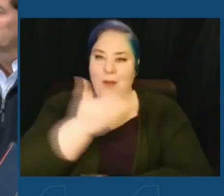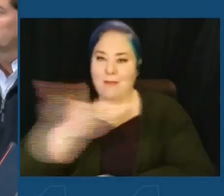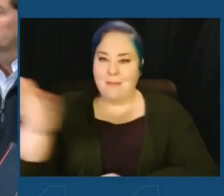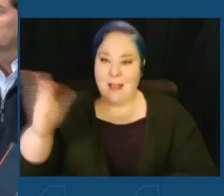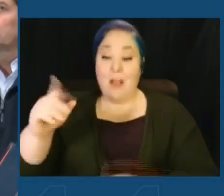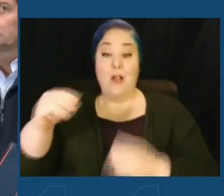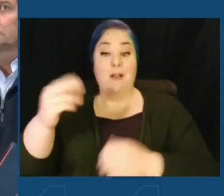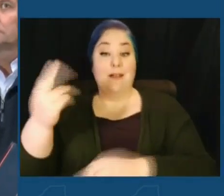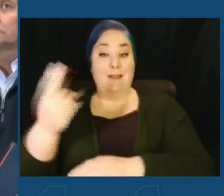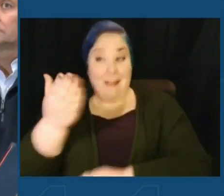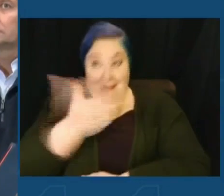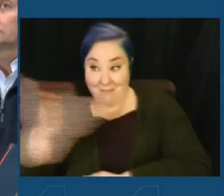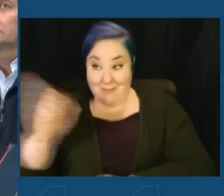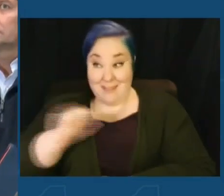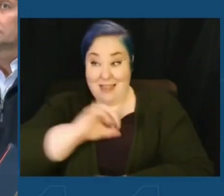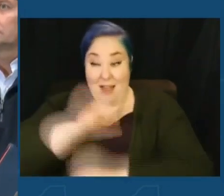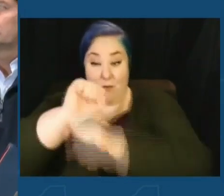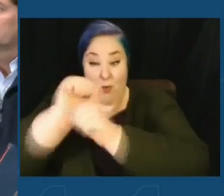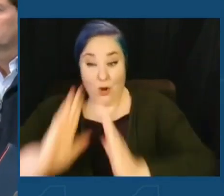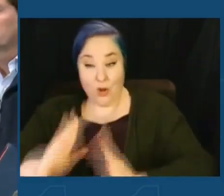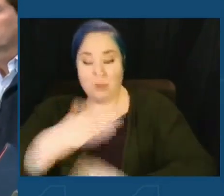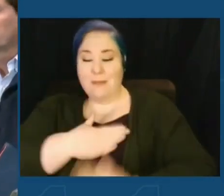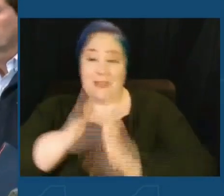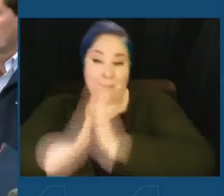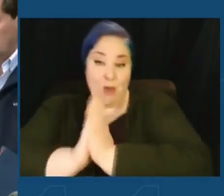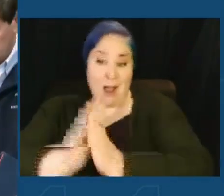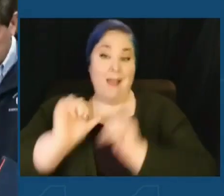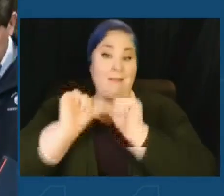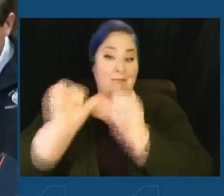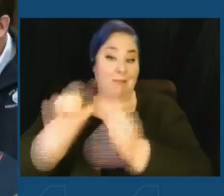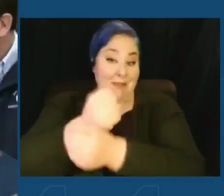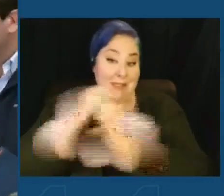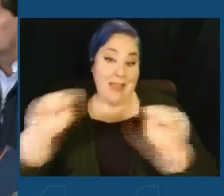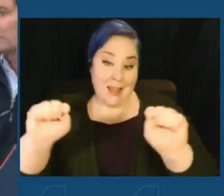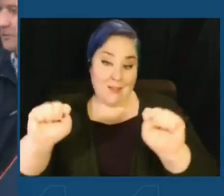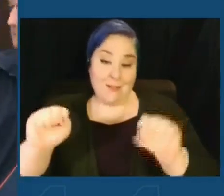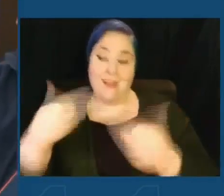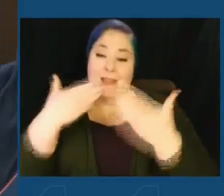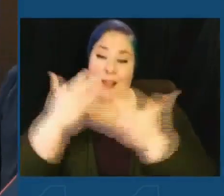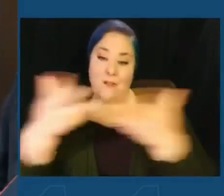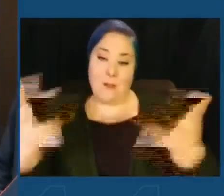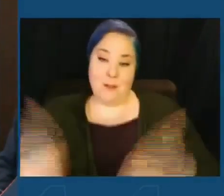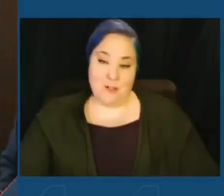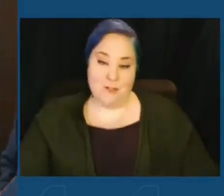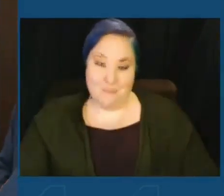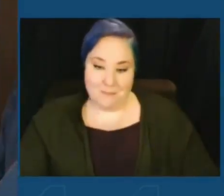to keep all of us safe. Keep them in your prayers. Thank you very much. Thank you, Governor.